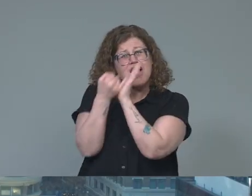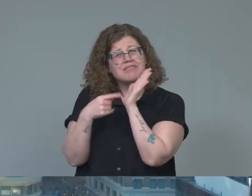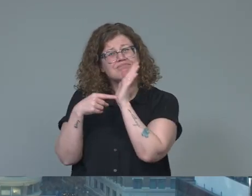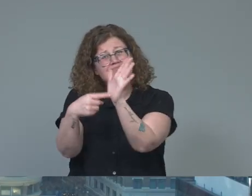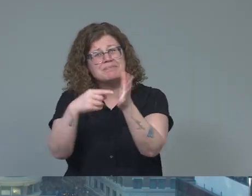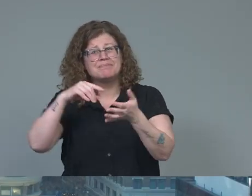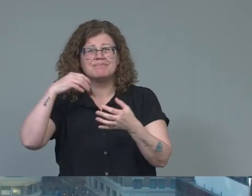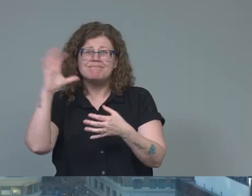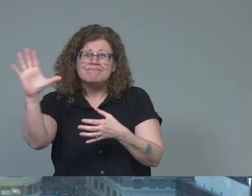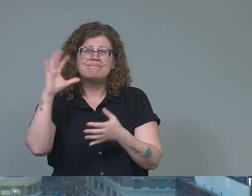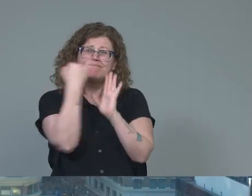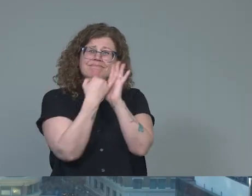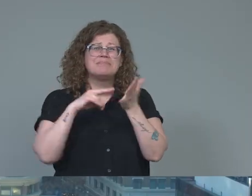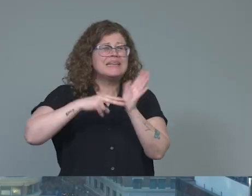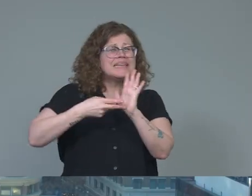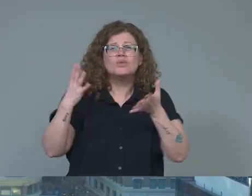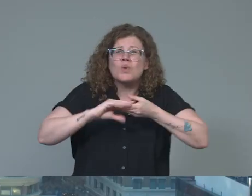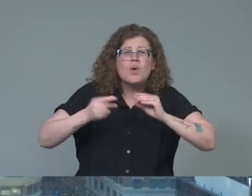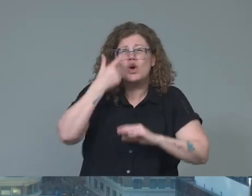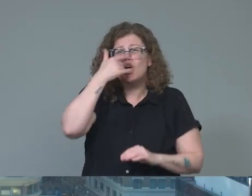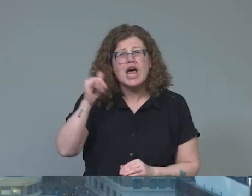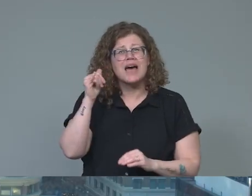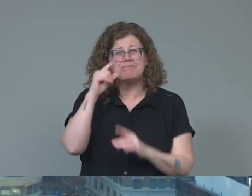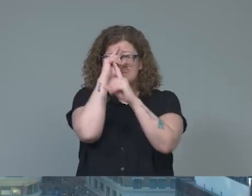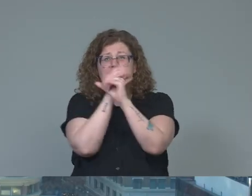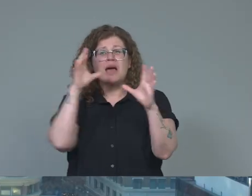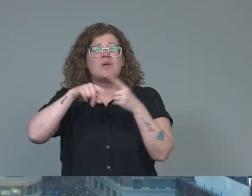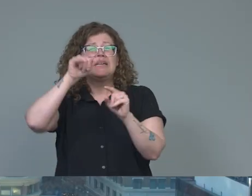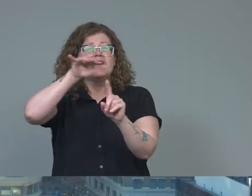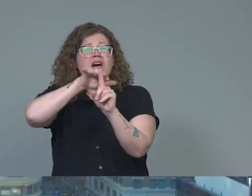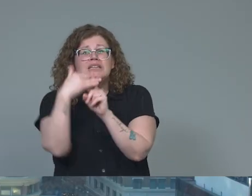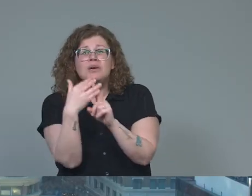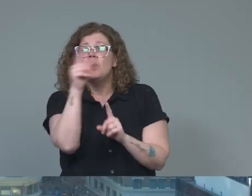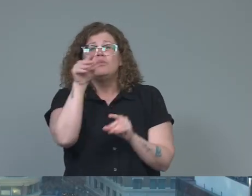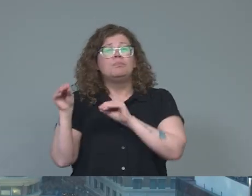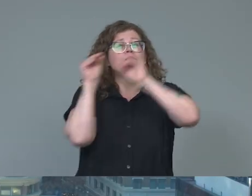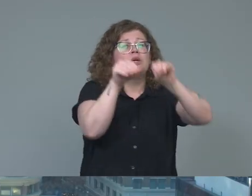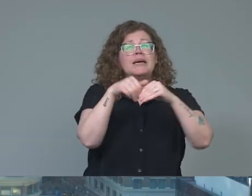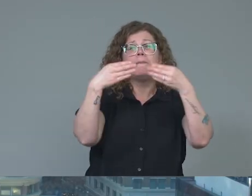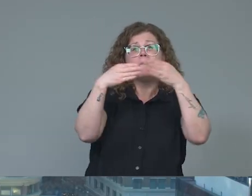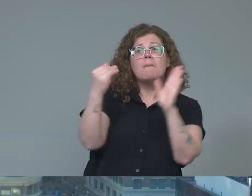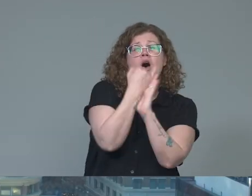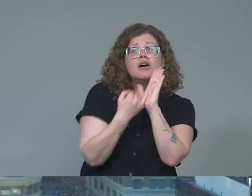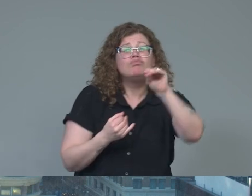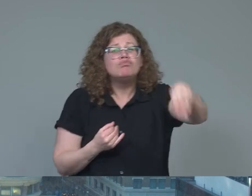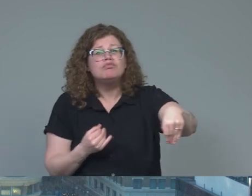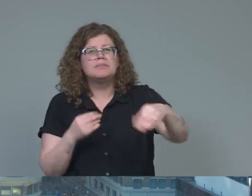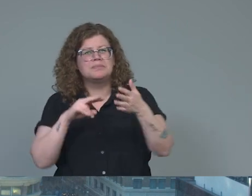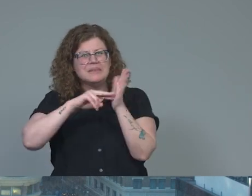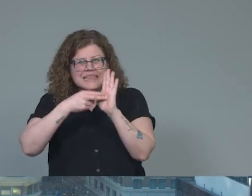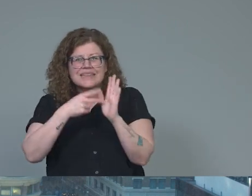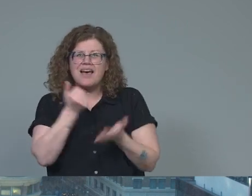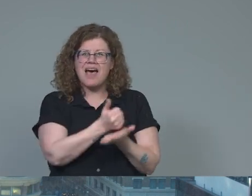art, that part of this is making meaning, helping us tell our